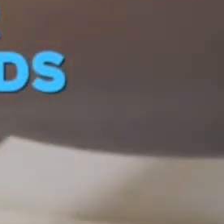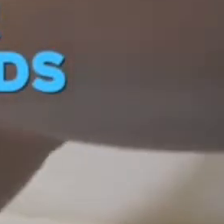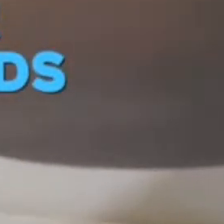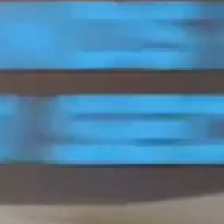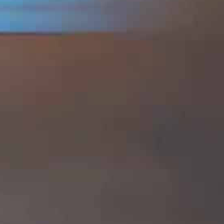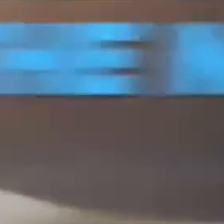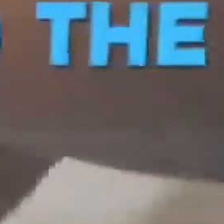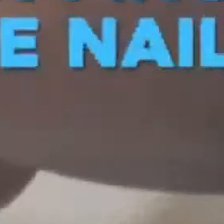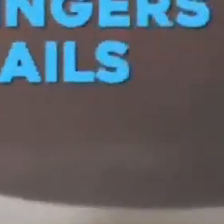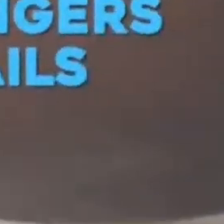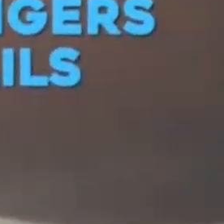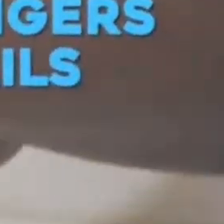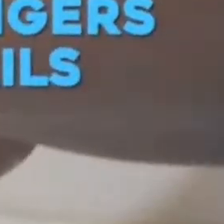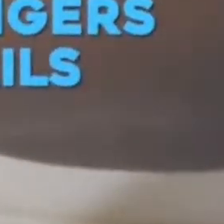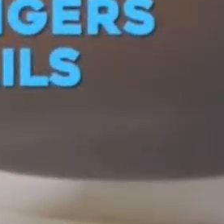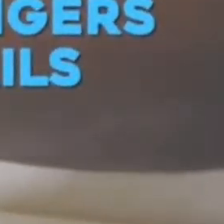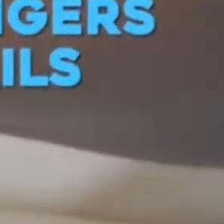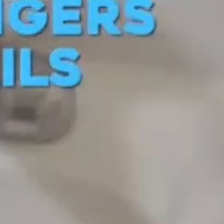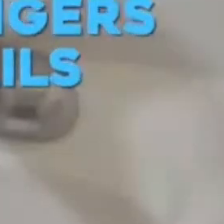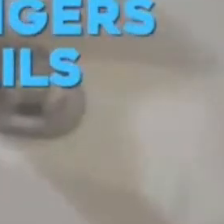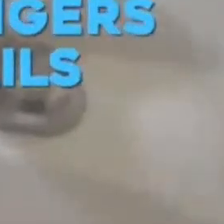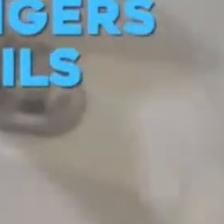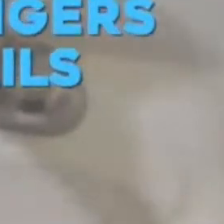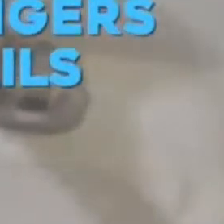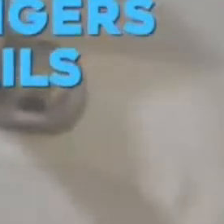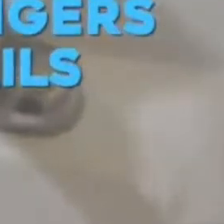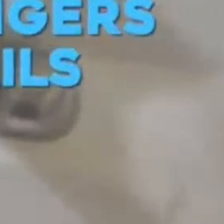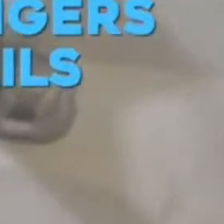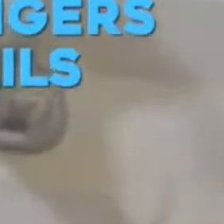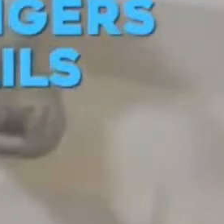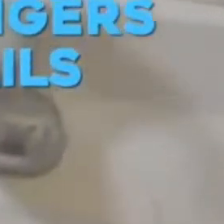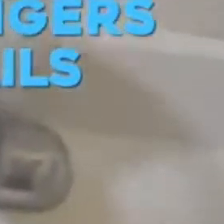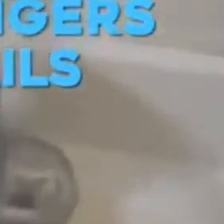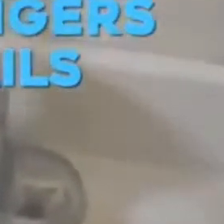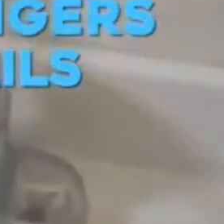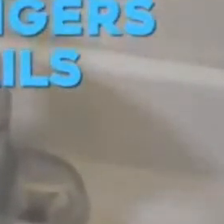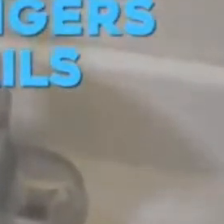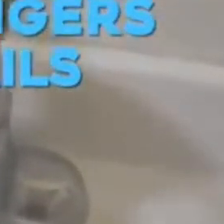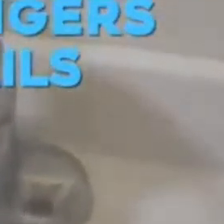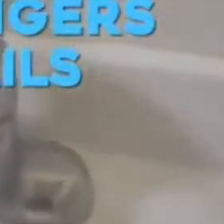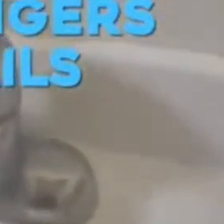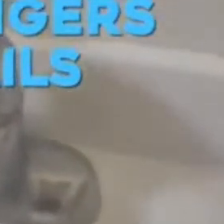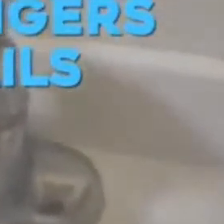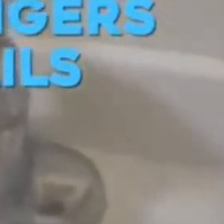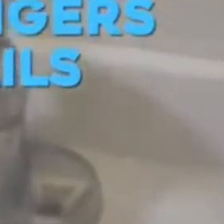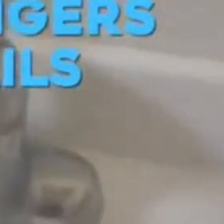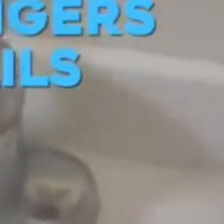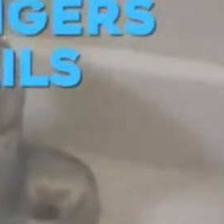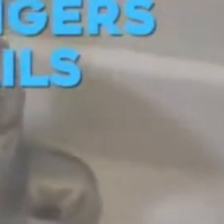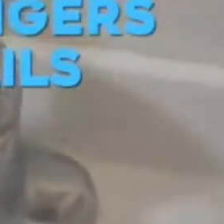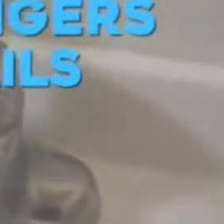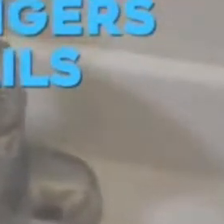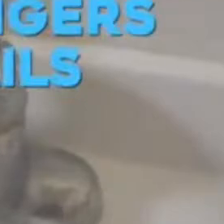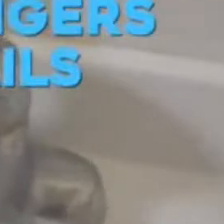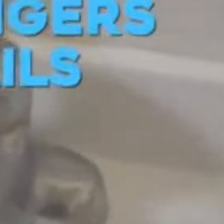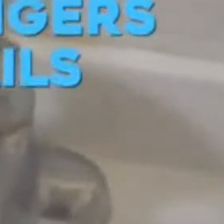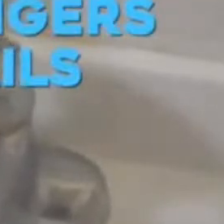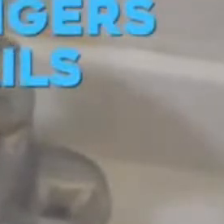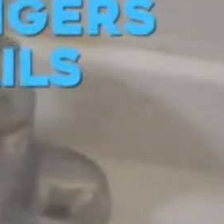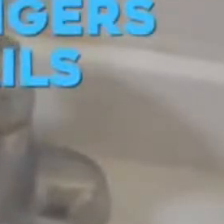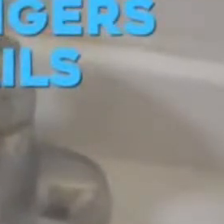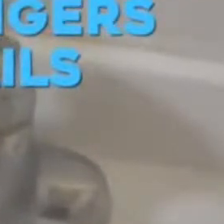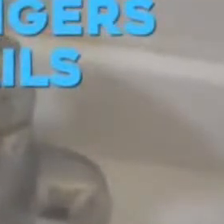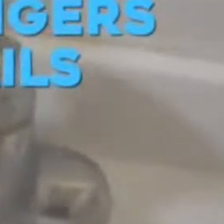20 seconds. Wash the front of your hands, the back, between fingers